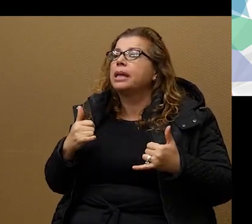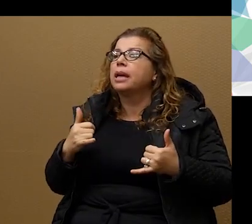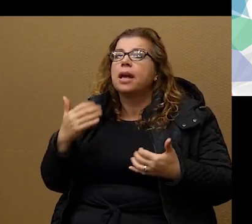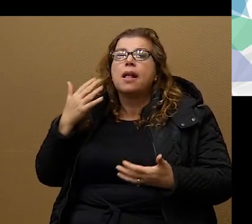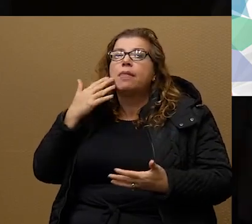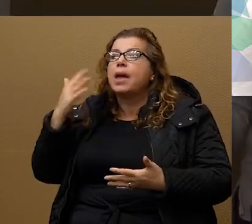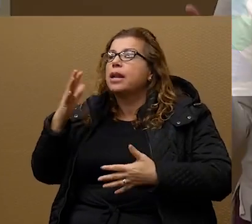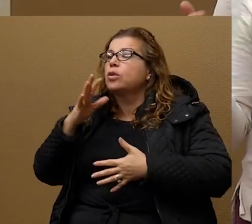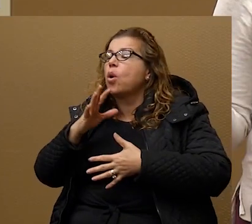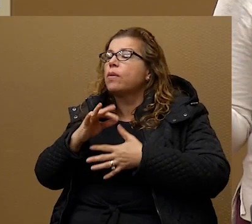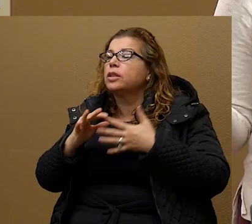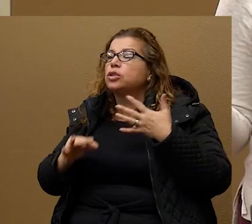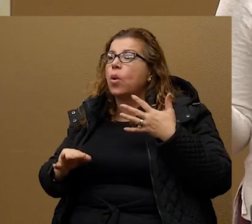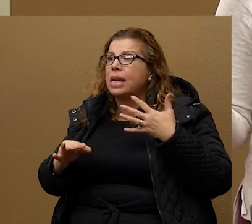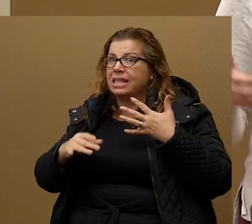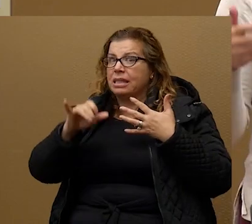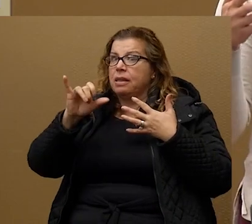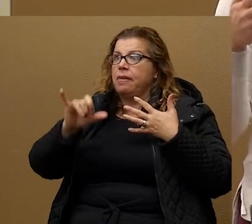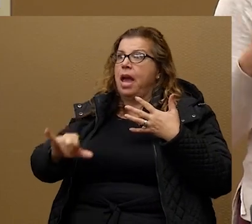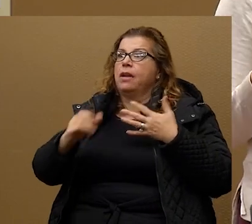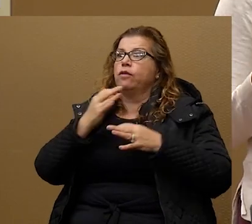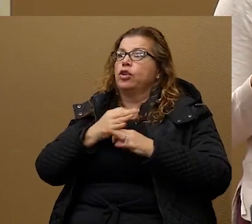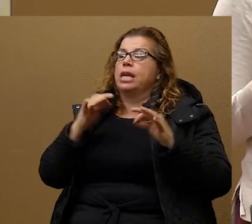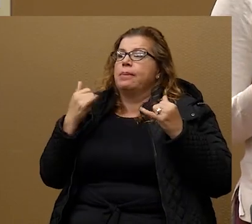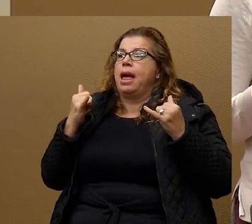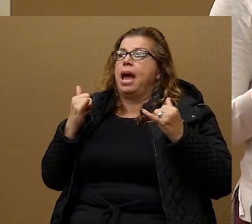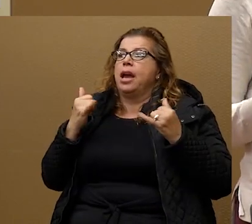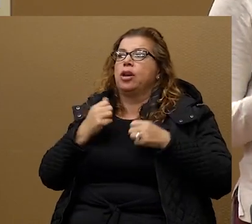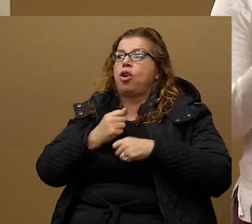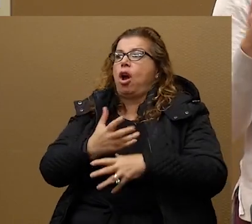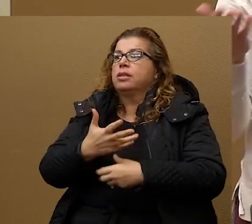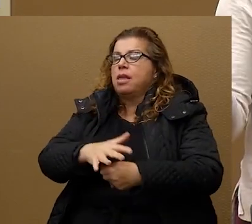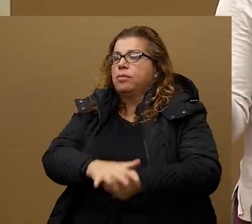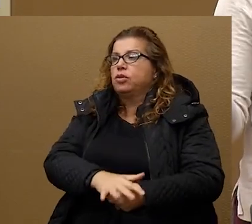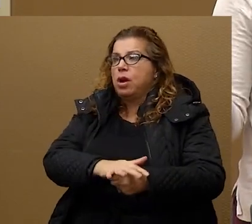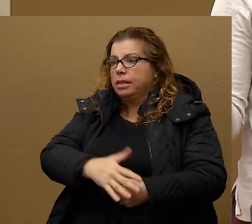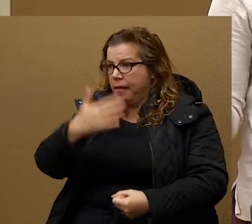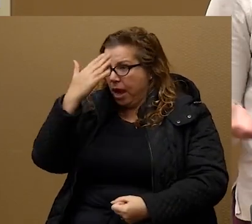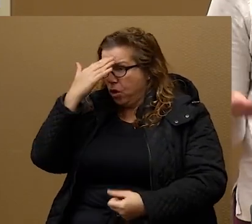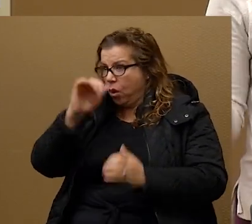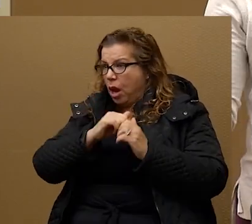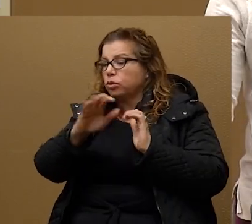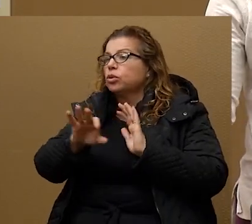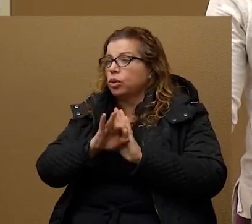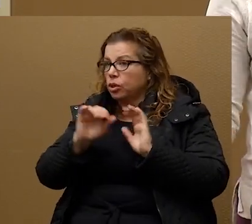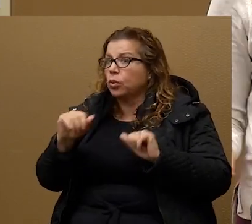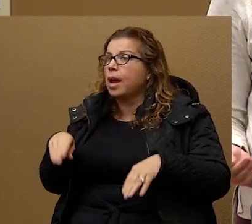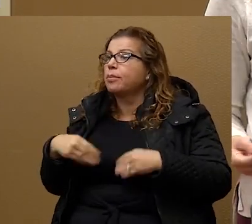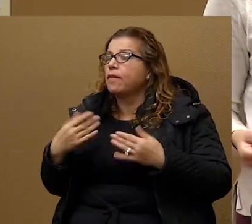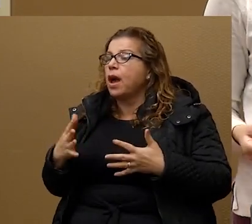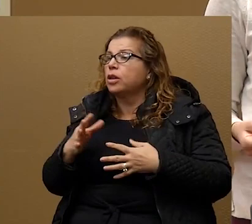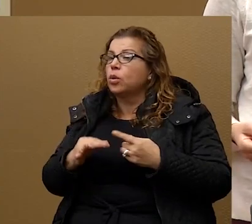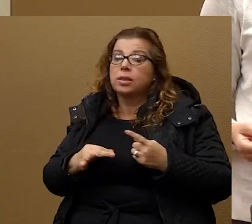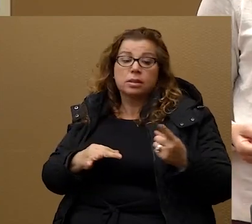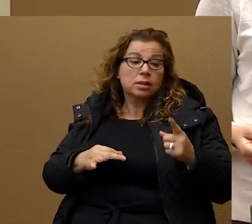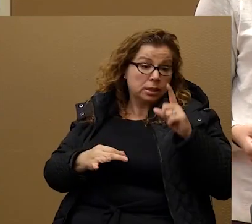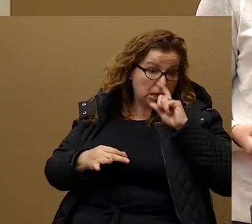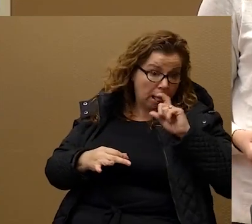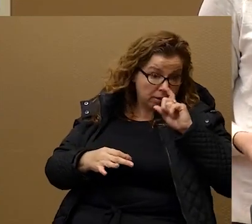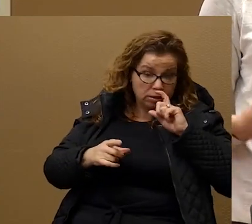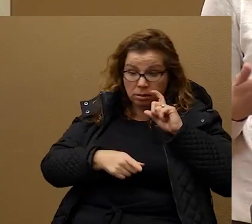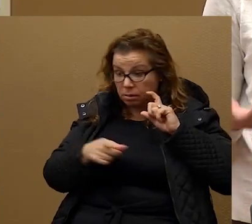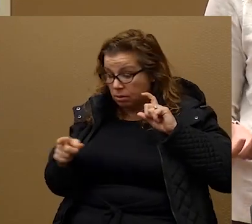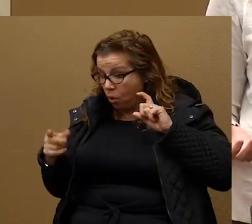those choices of free play stresses them out, that they don't know how to choose. You can provide choices. Do you want to play with the dolls or do you